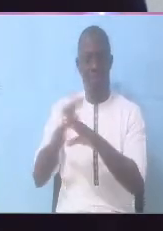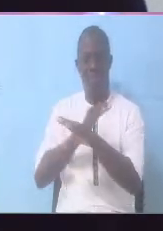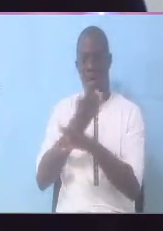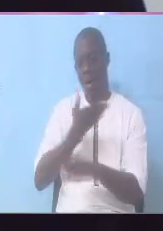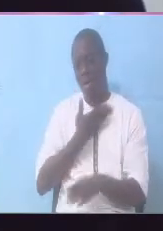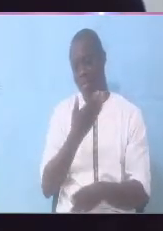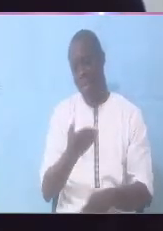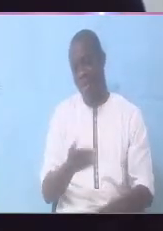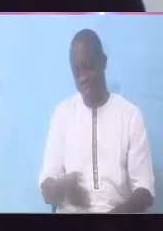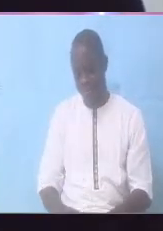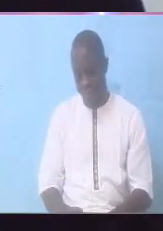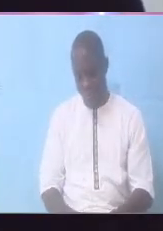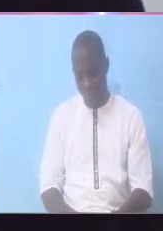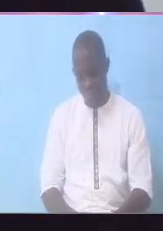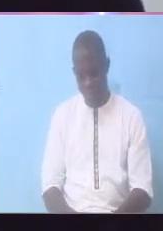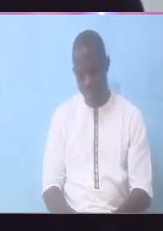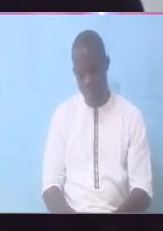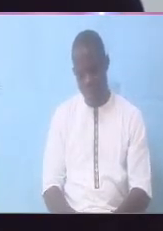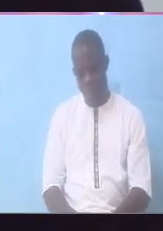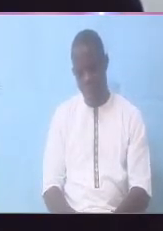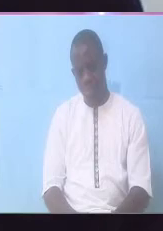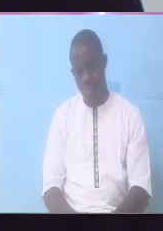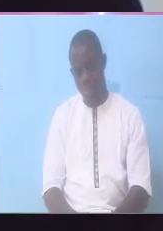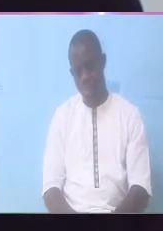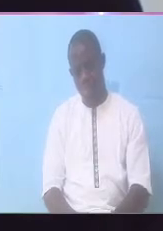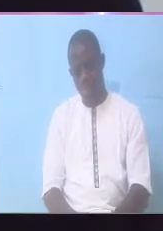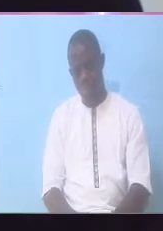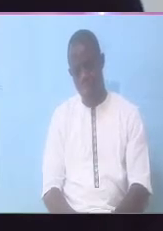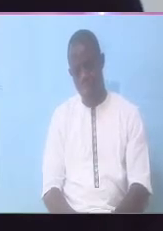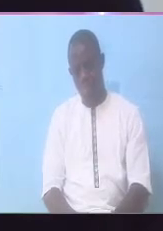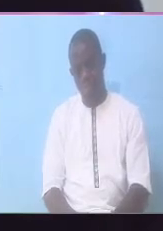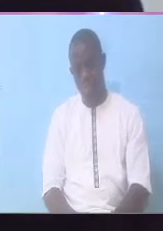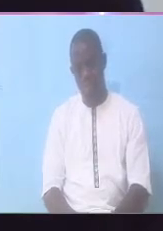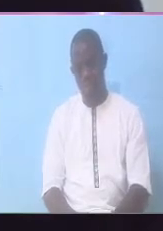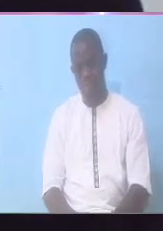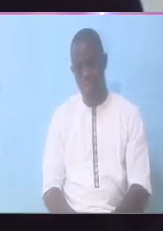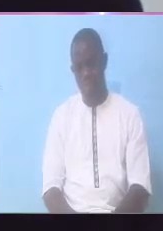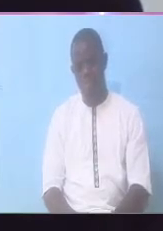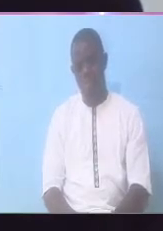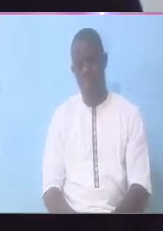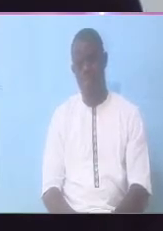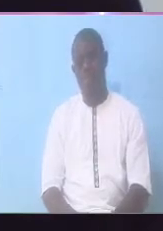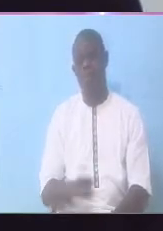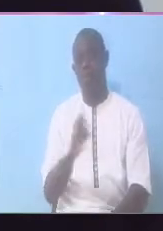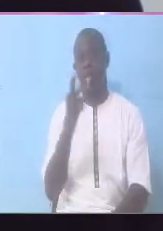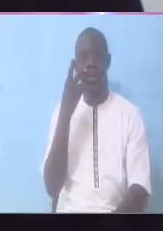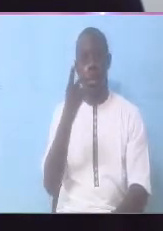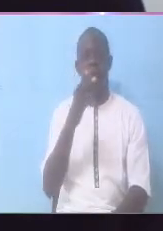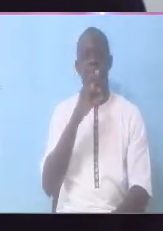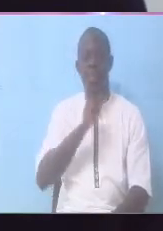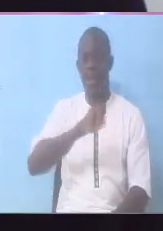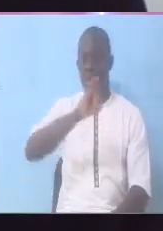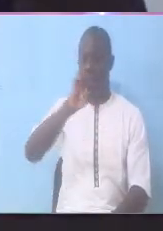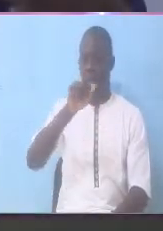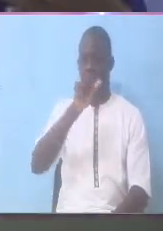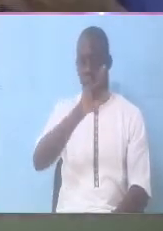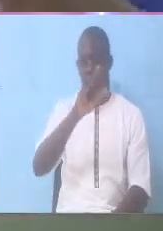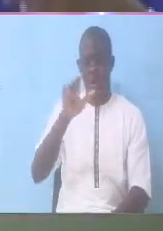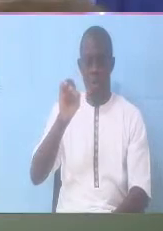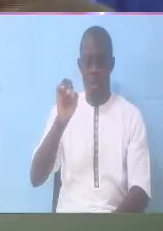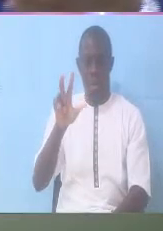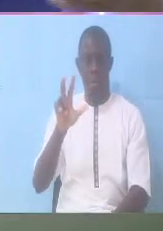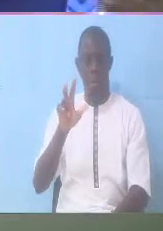so wodali lo kan nata naje ko kule me alon ko amanki nyang amanyang. You see, Mr. Jallow, we were not there. We want you to tell